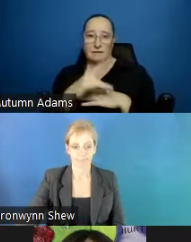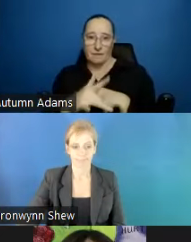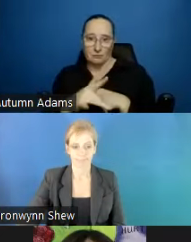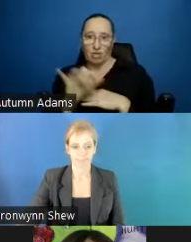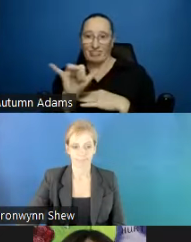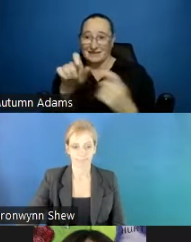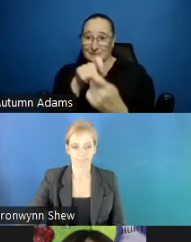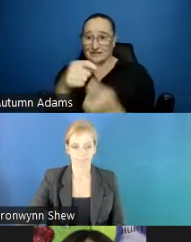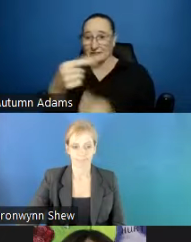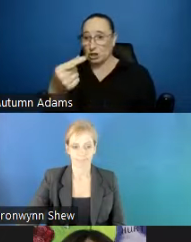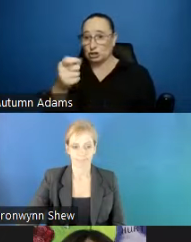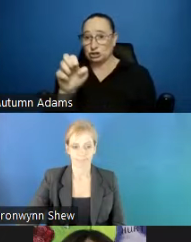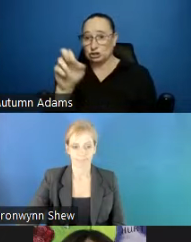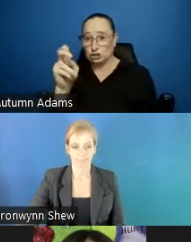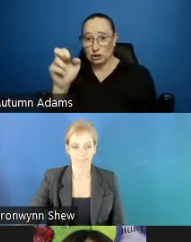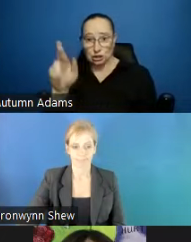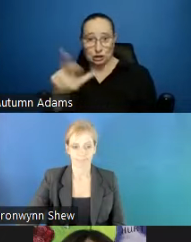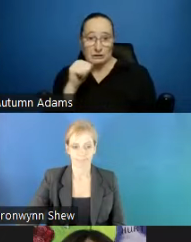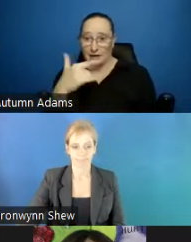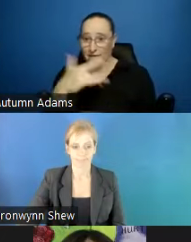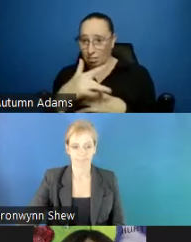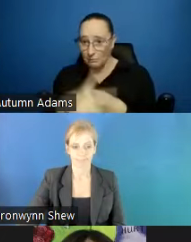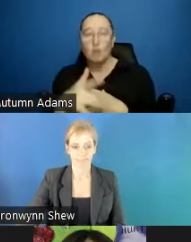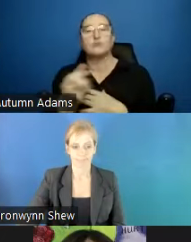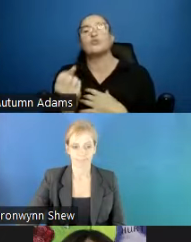specific gender may not be available. So yeah.